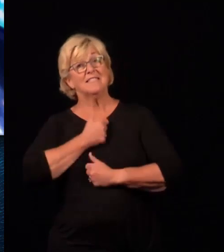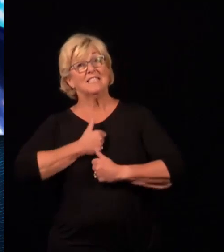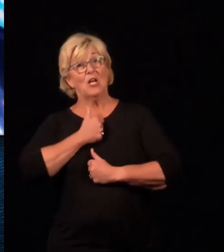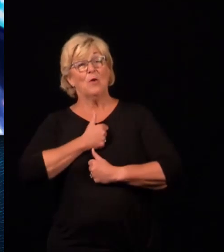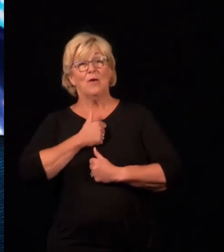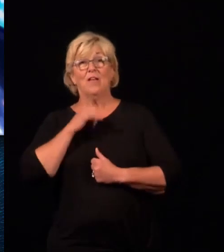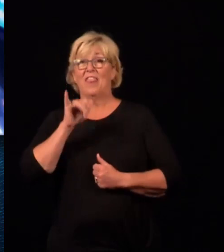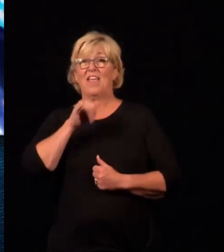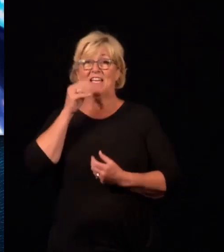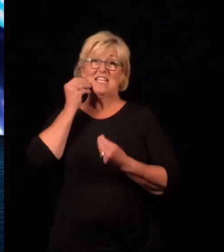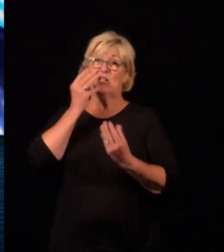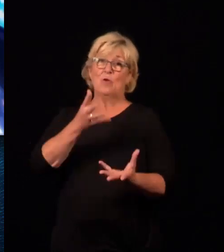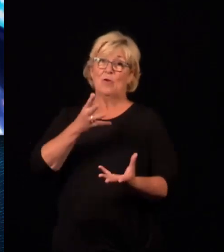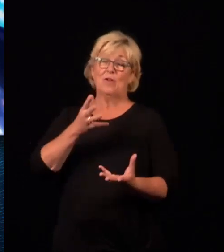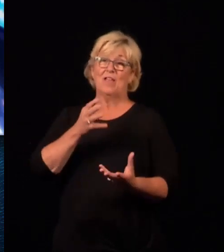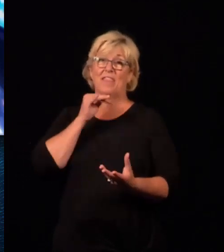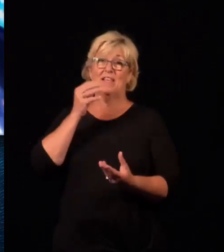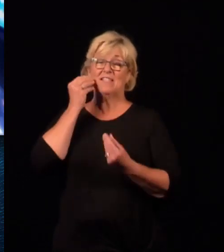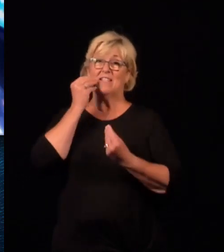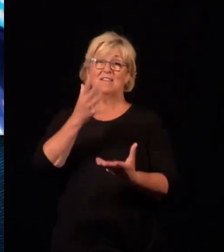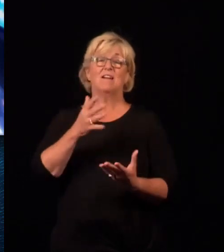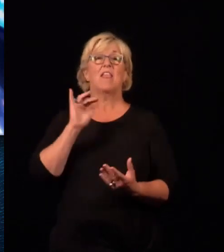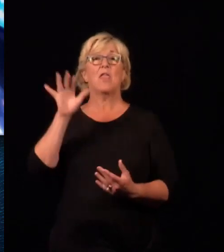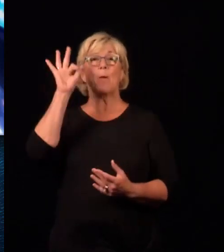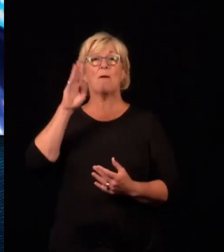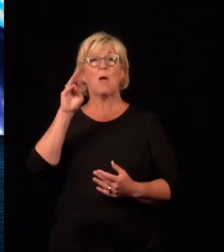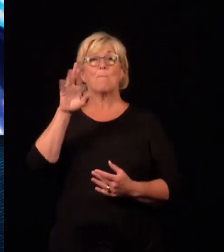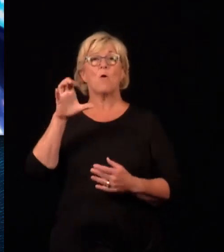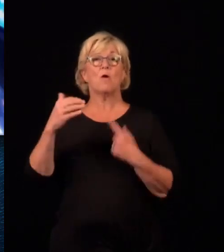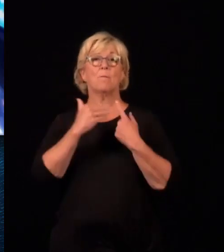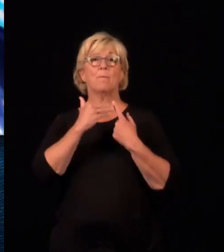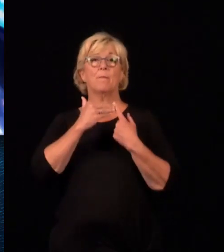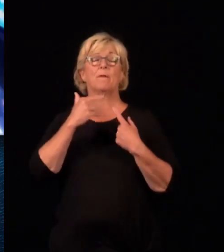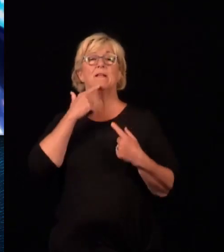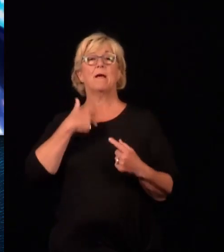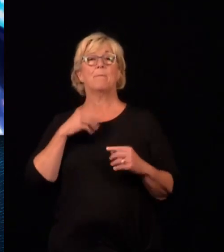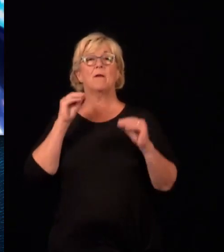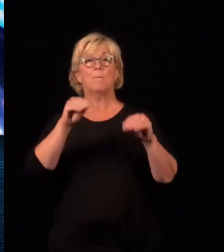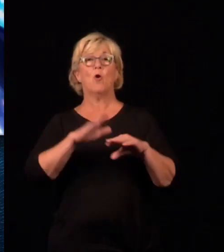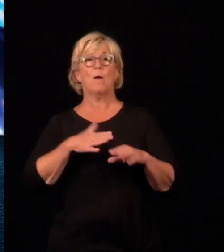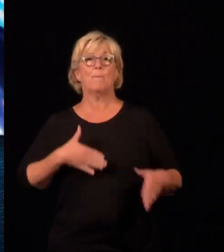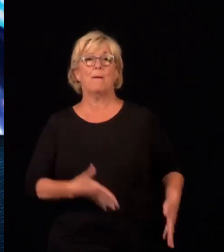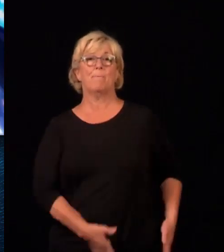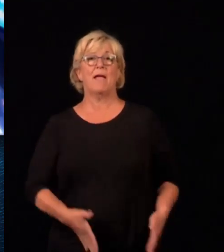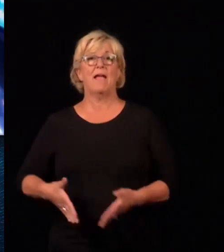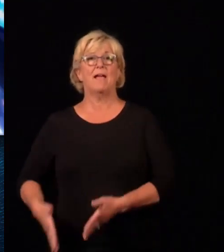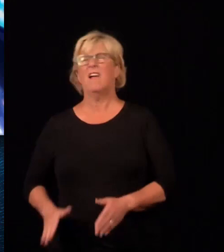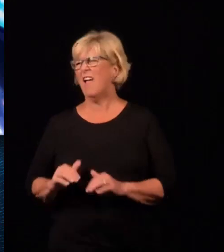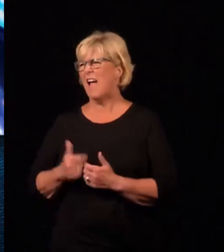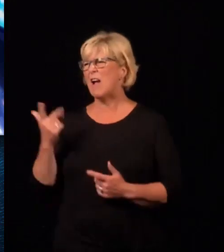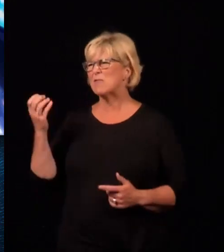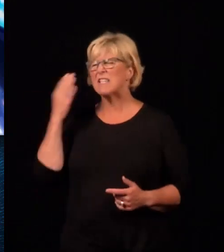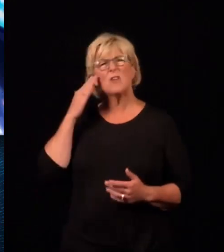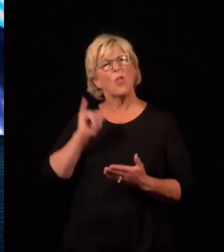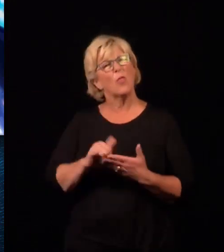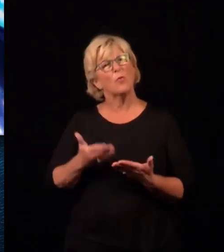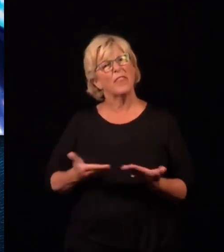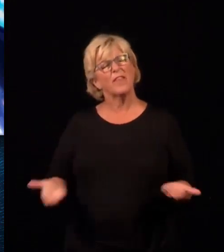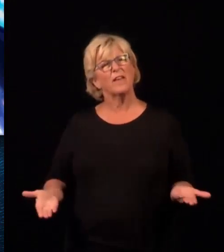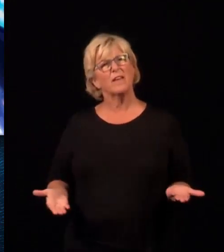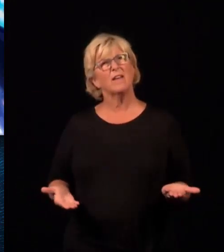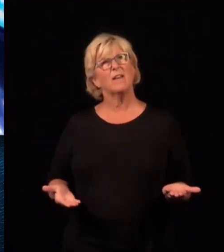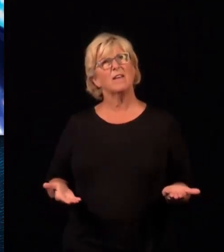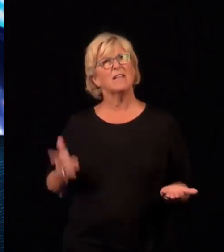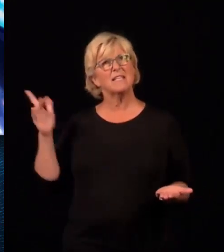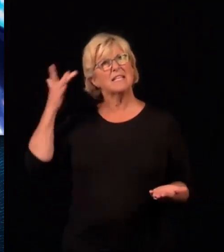that's not news. That's not a news flash. That was Pastor Marc telling me to go put on some pants. How does he know these things? He's just